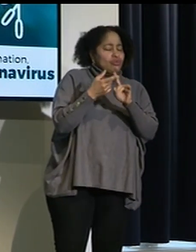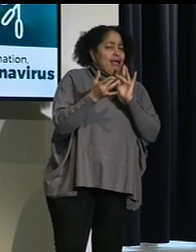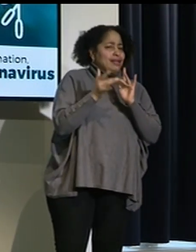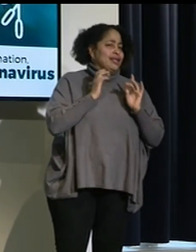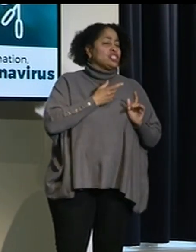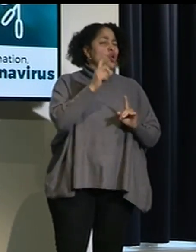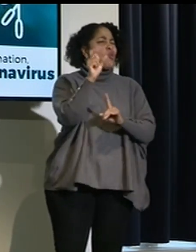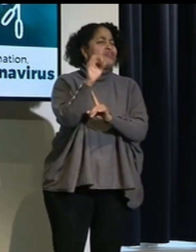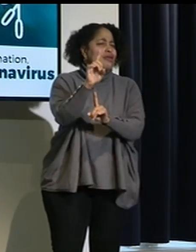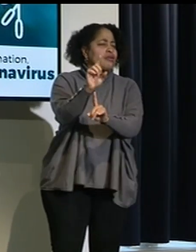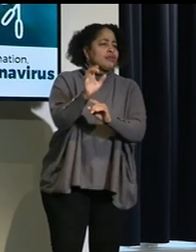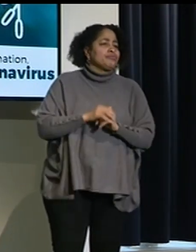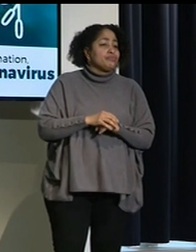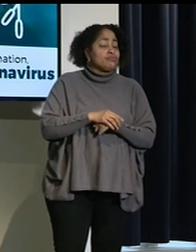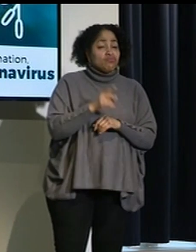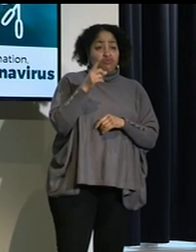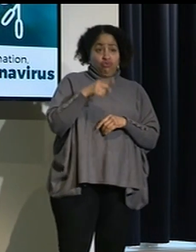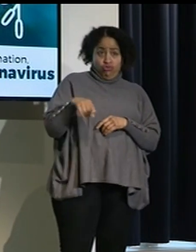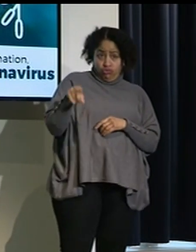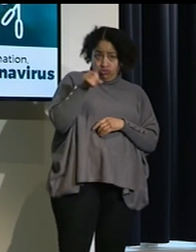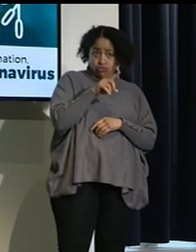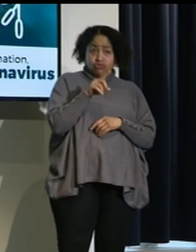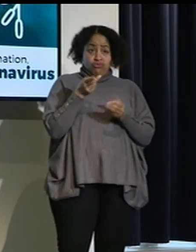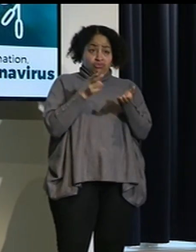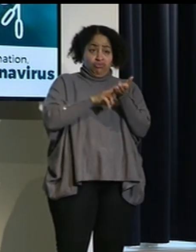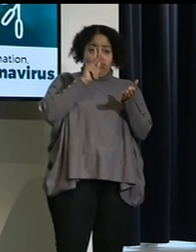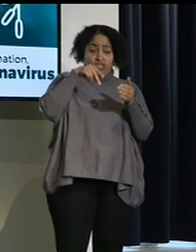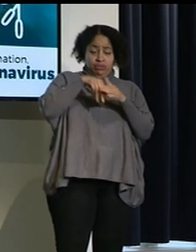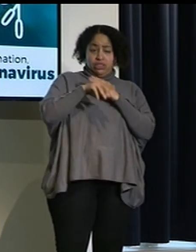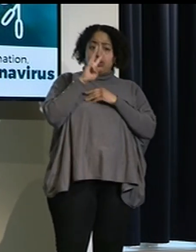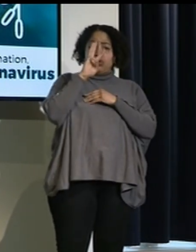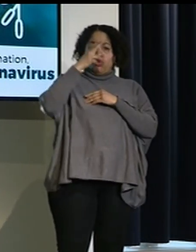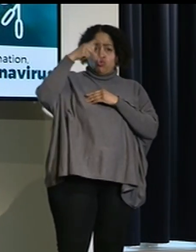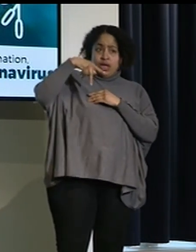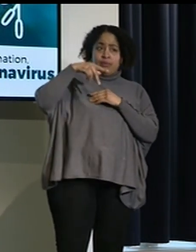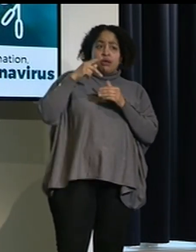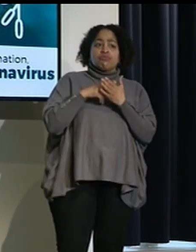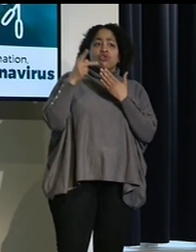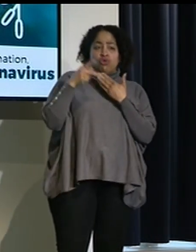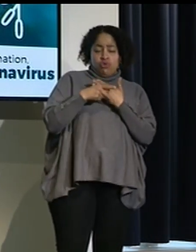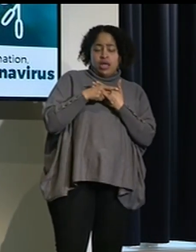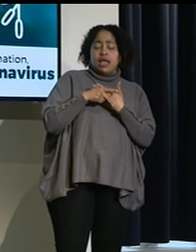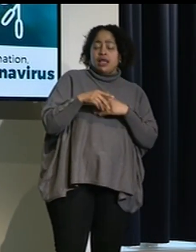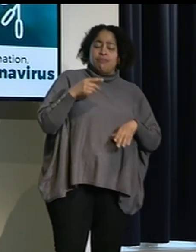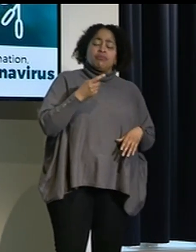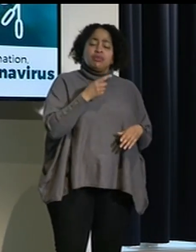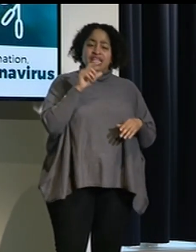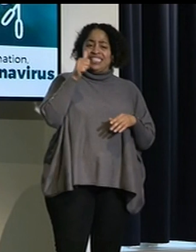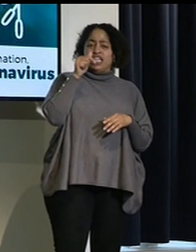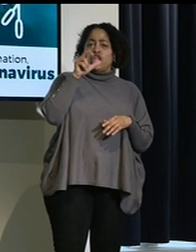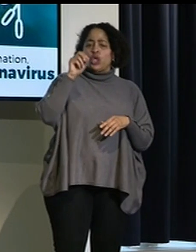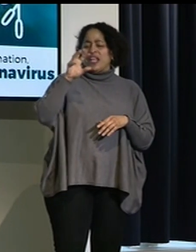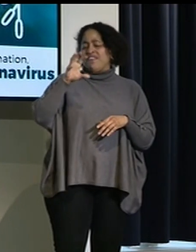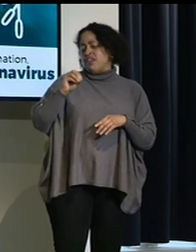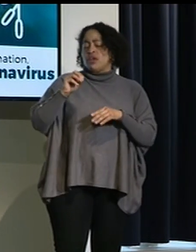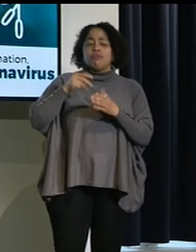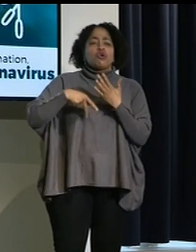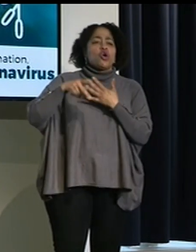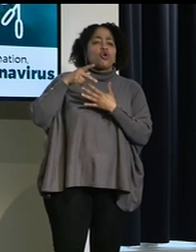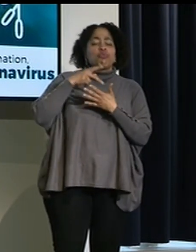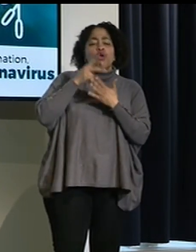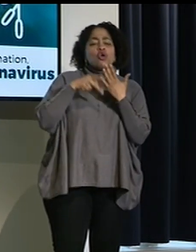in 1 second. If you are enrolled in the RAP program, the Restart program, 103050 program, you don't